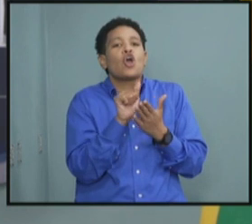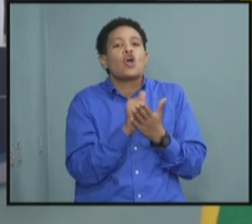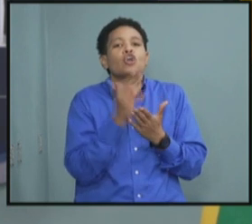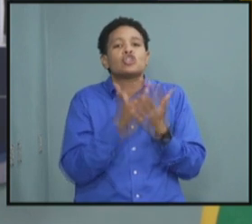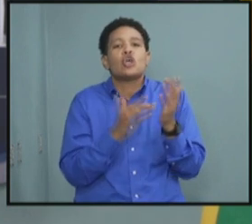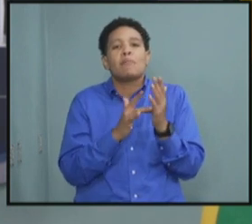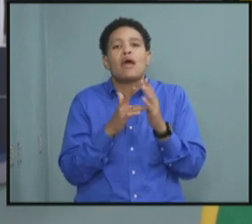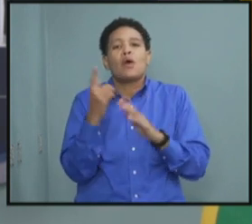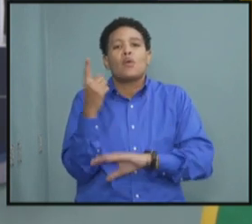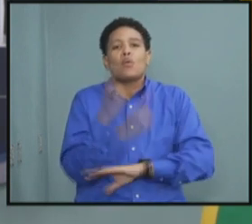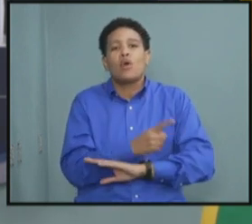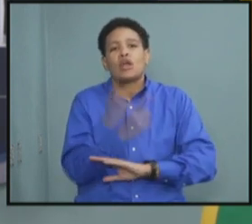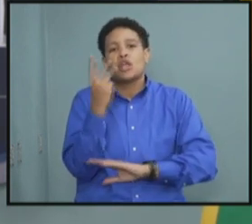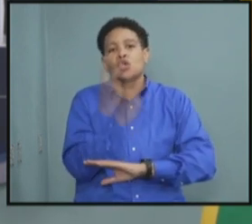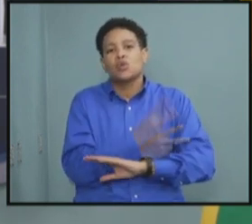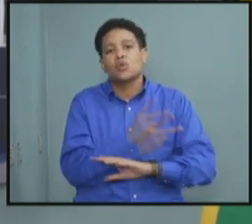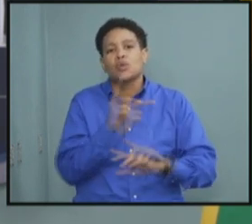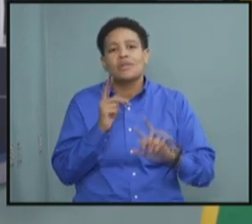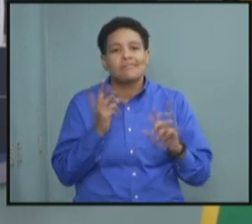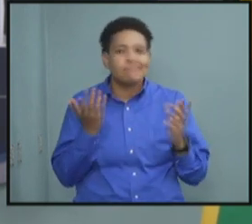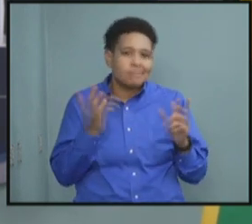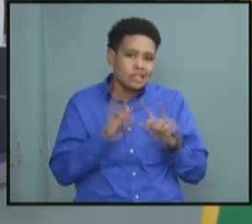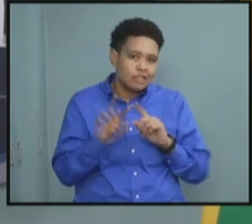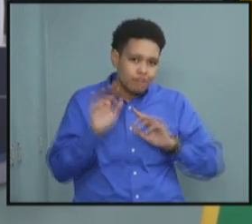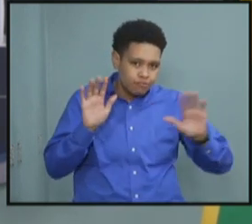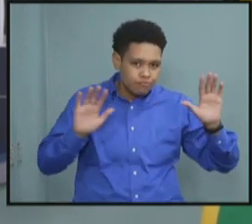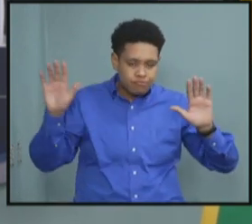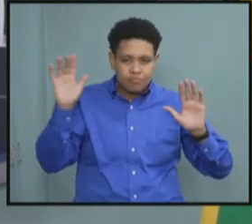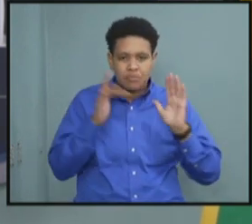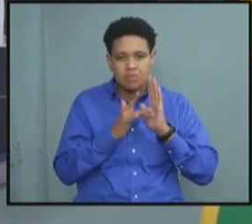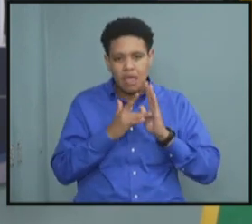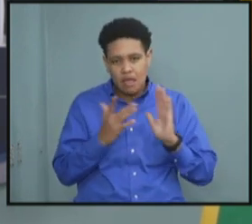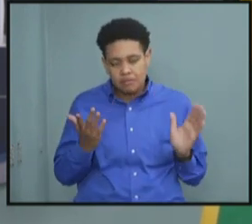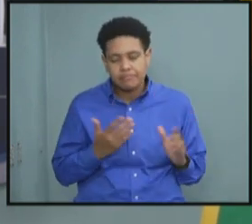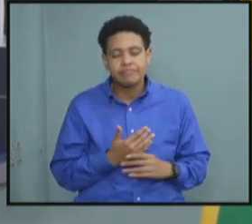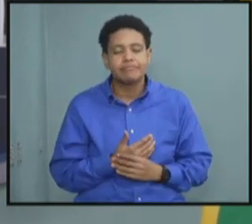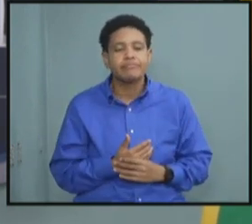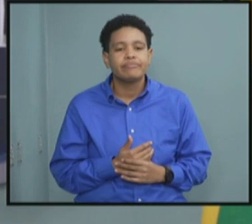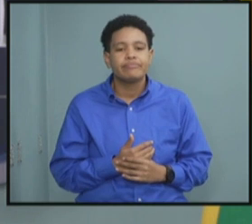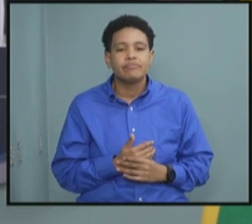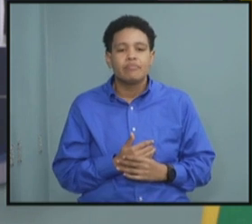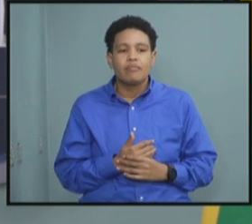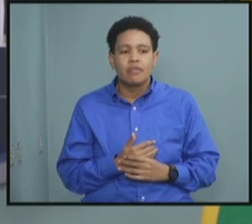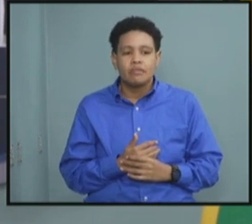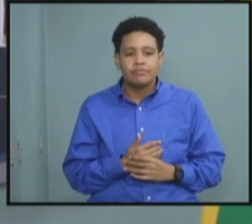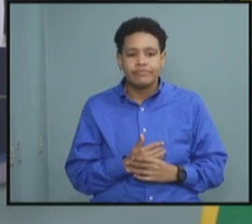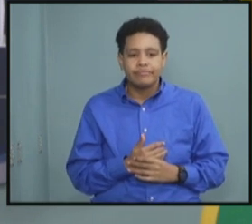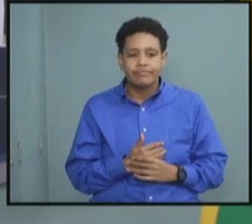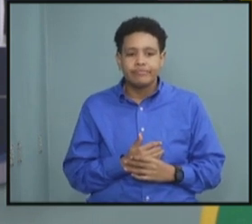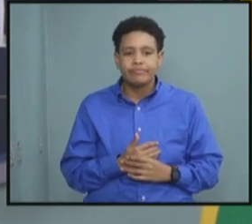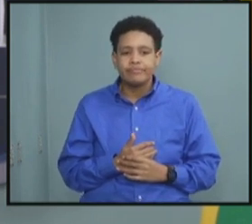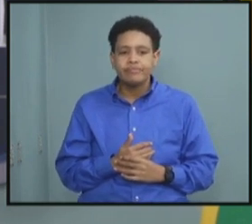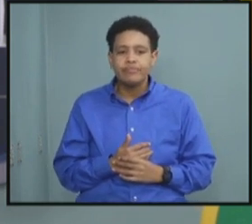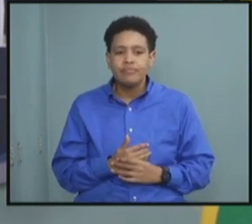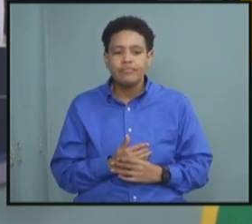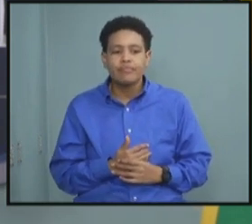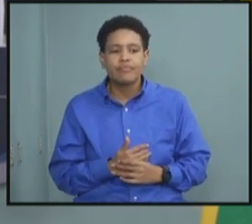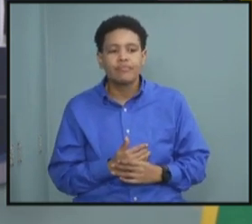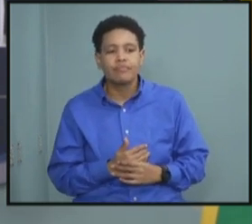1 day or 2 days, as the case may be. Now, we